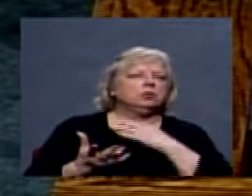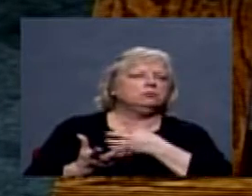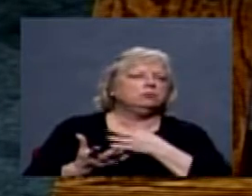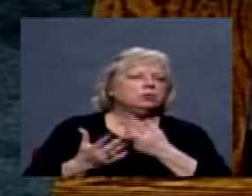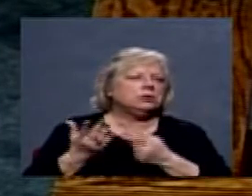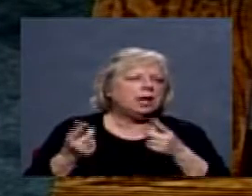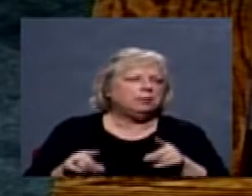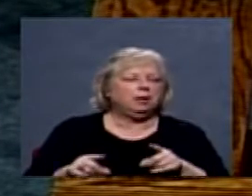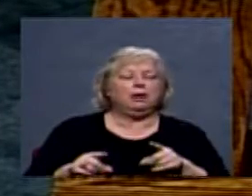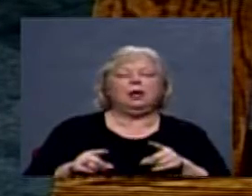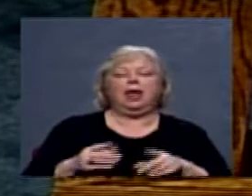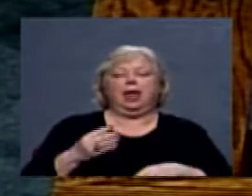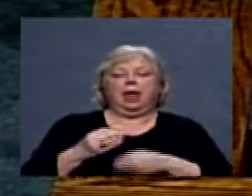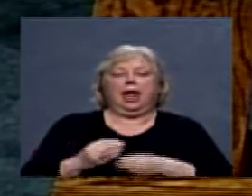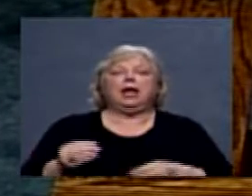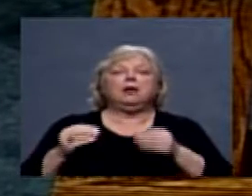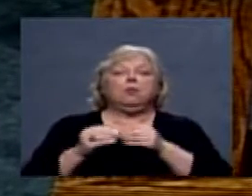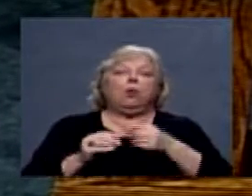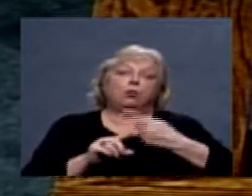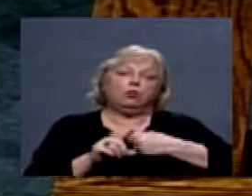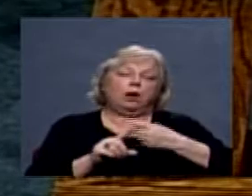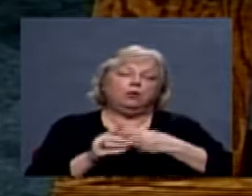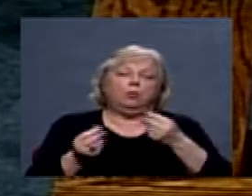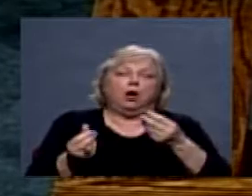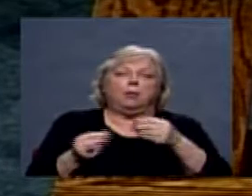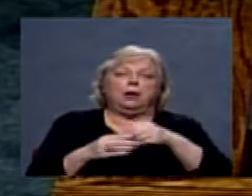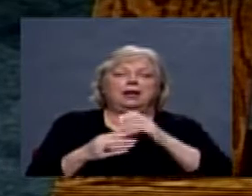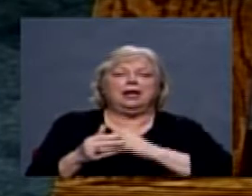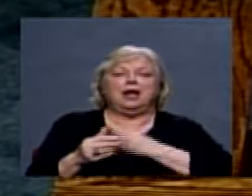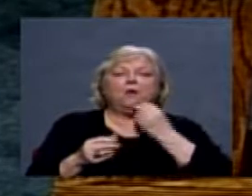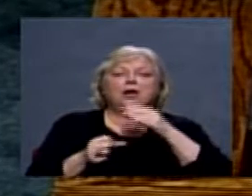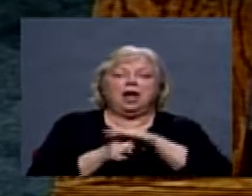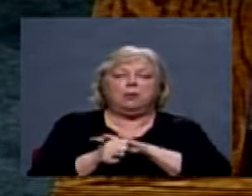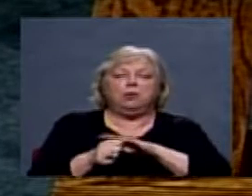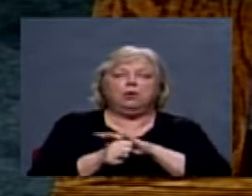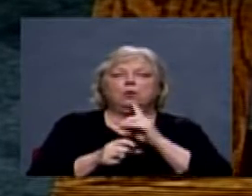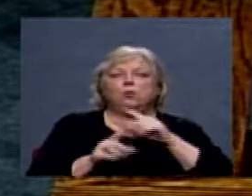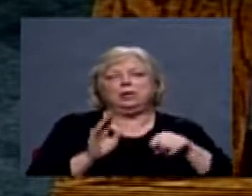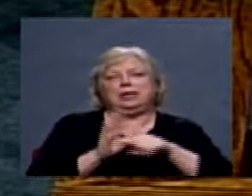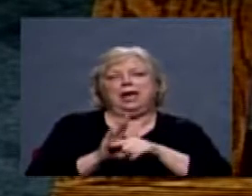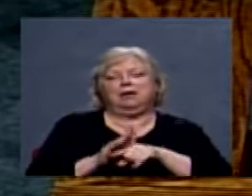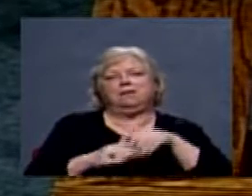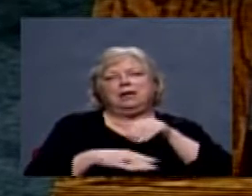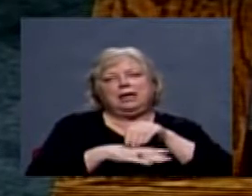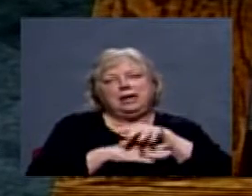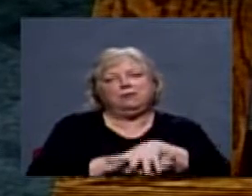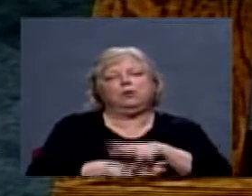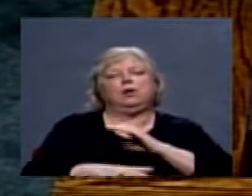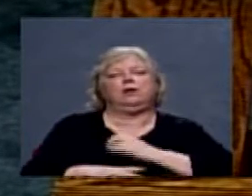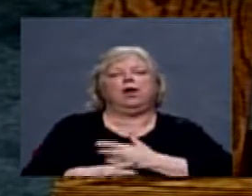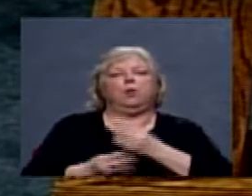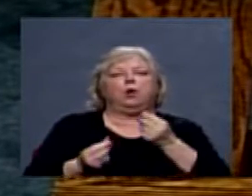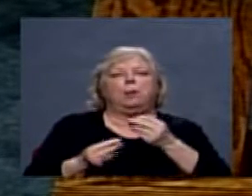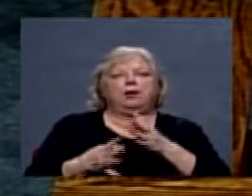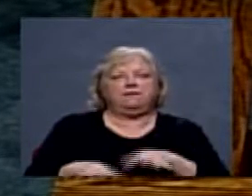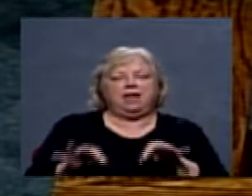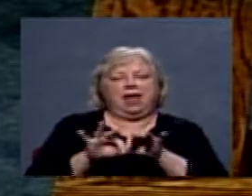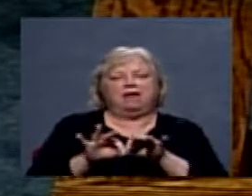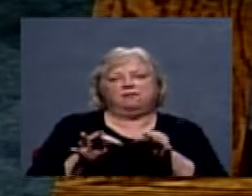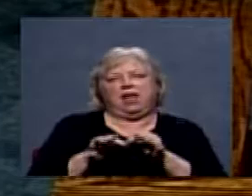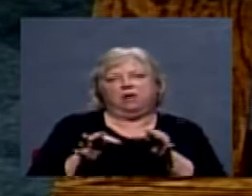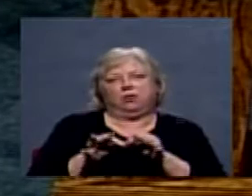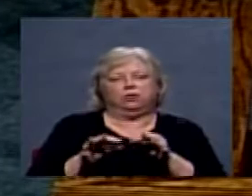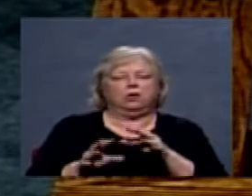additional rental properties in our residential neighborhood will adversely affect our property values as well. As homeowners and